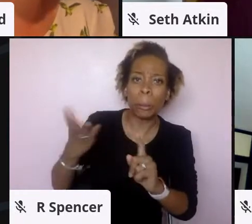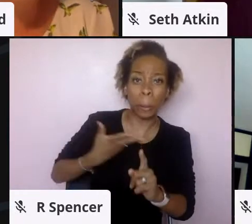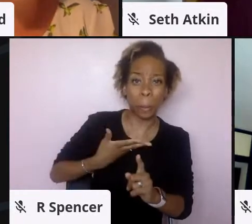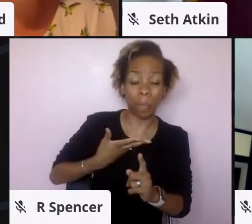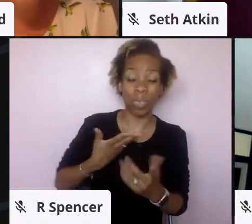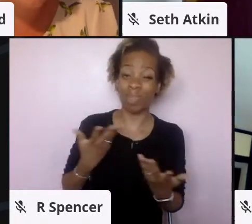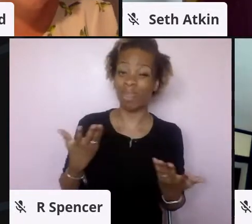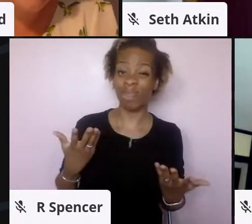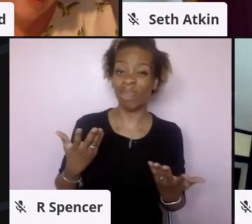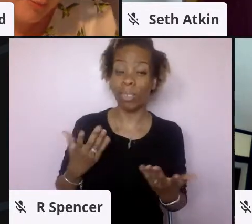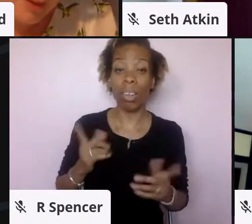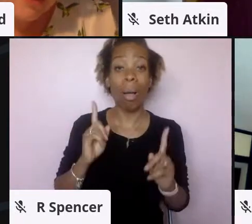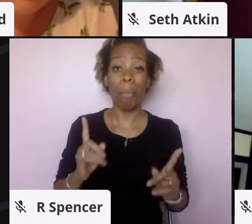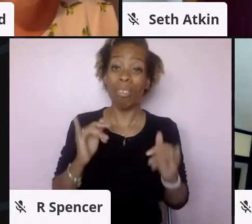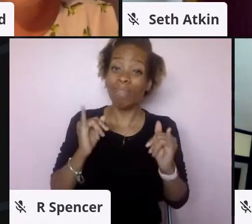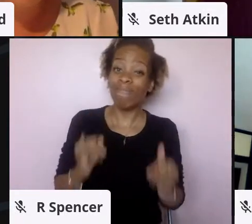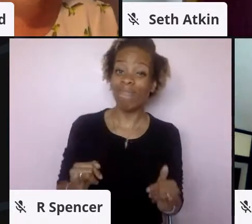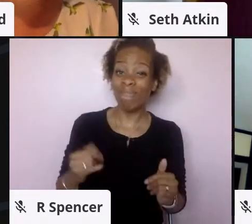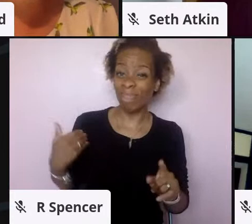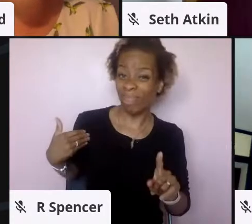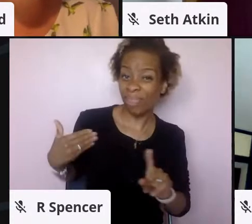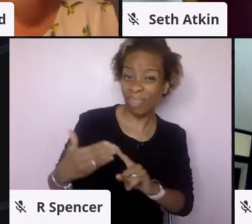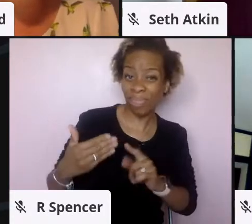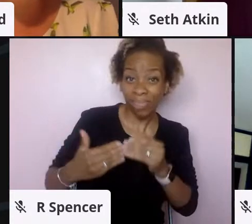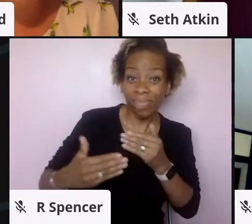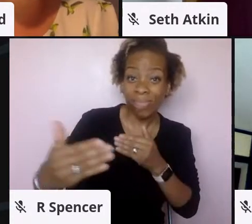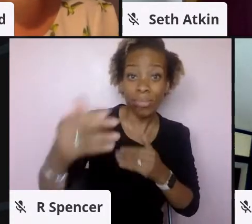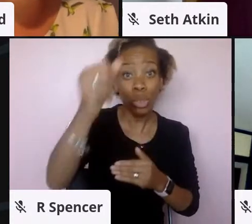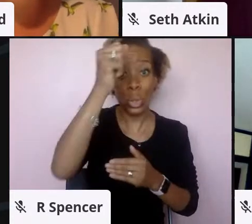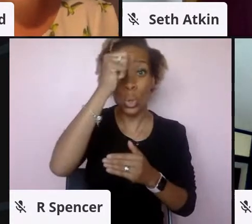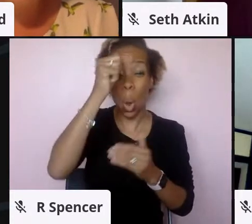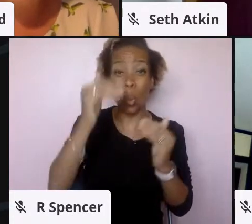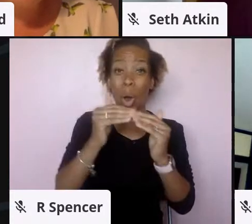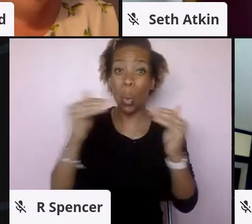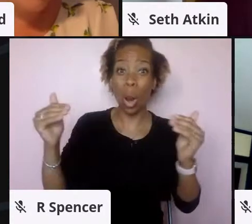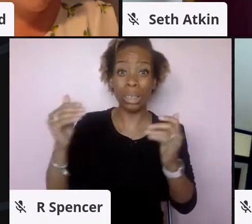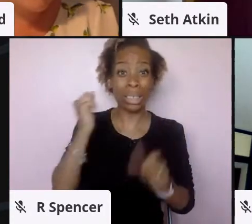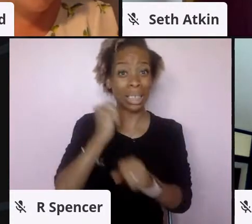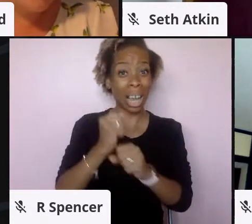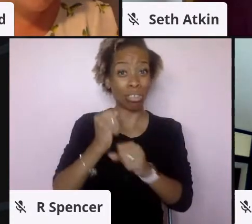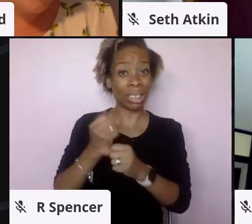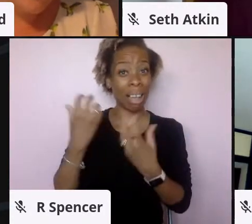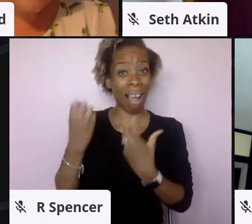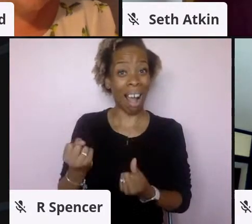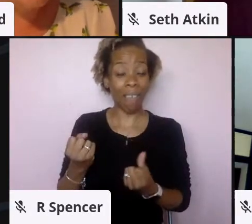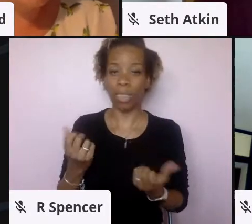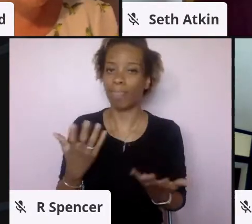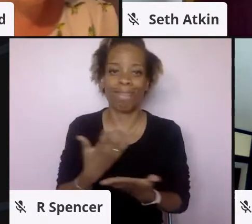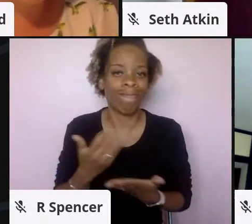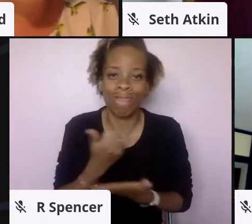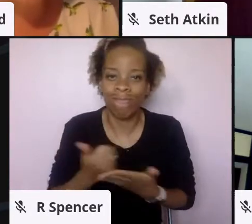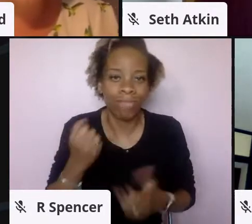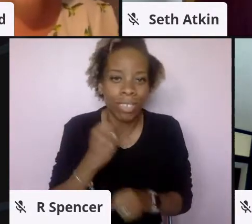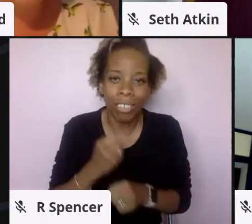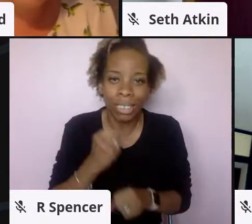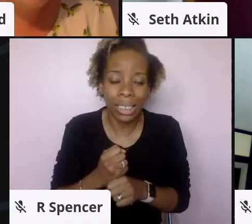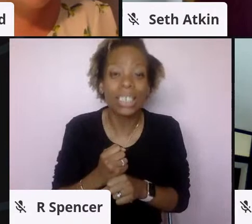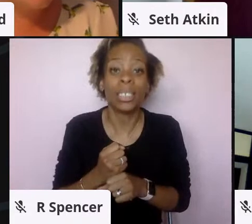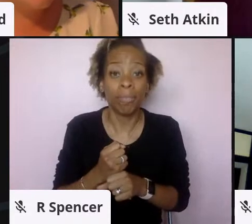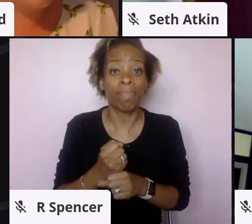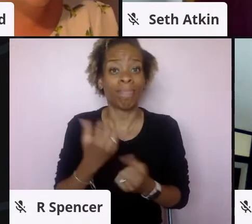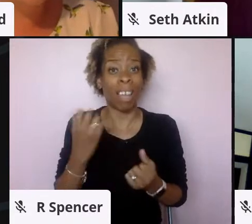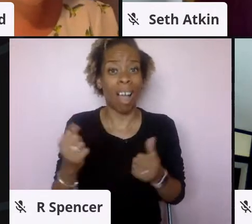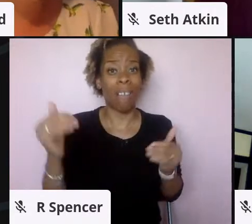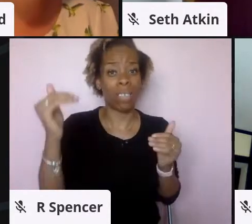progress on achieving equality has been painfully slow in most of the areas we're concerned with. And much of the inequality is